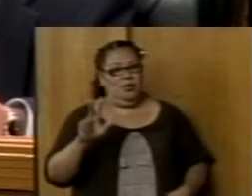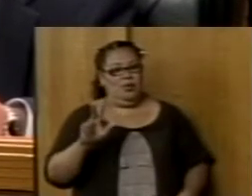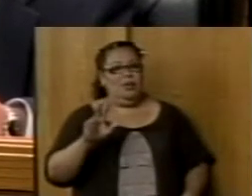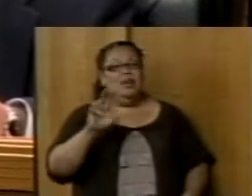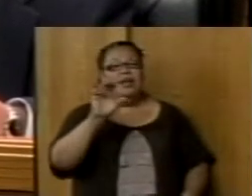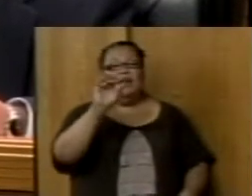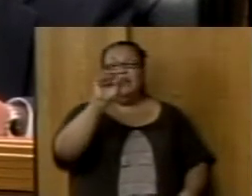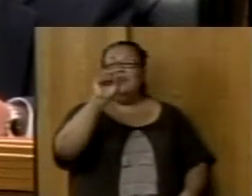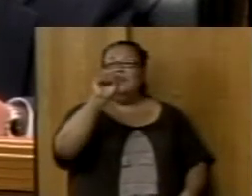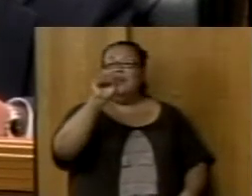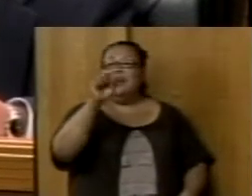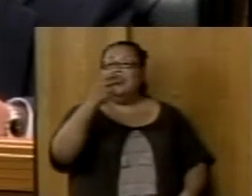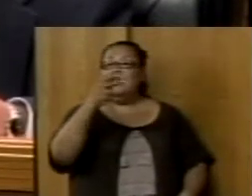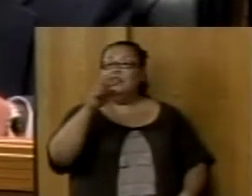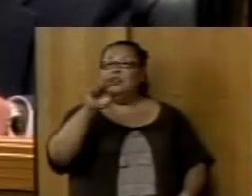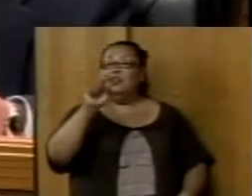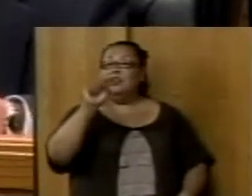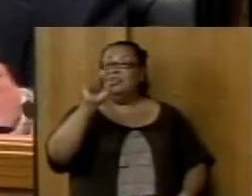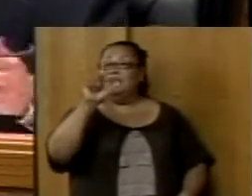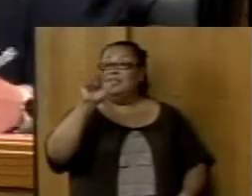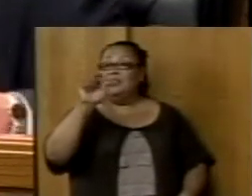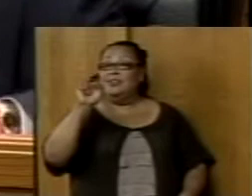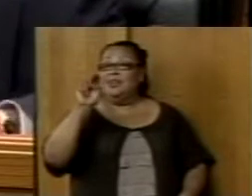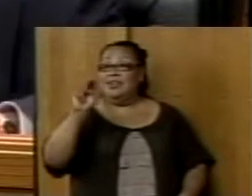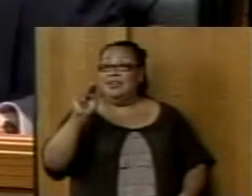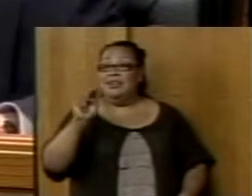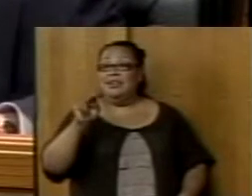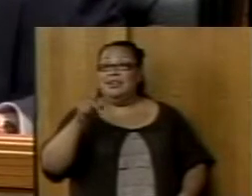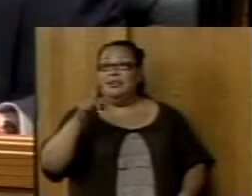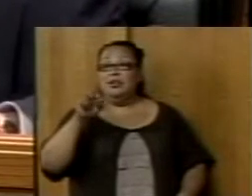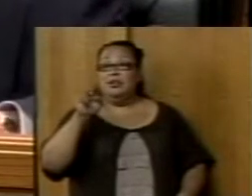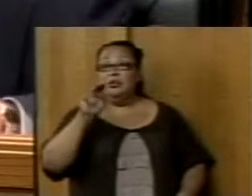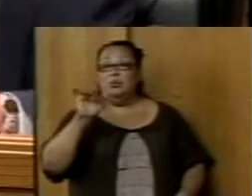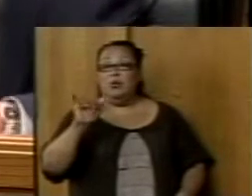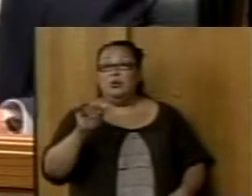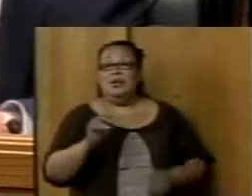Shetland baseball team. This is a board member request, Dr. Montoya.